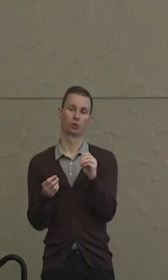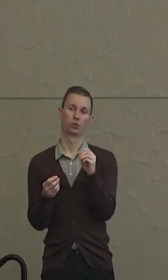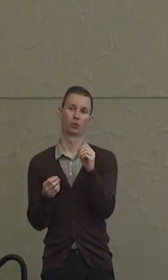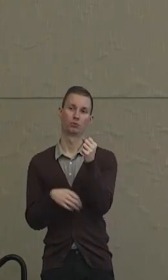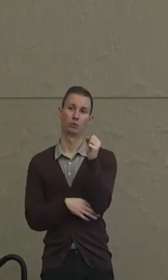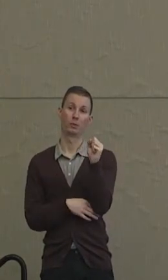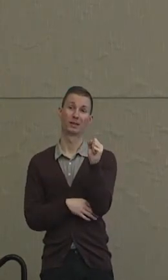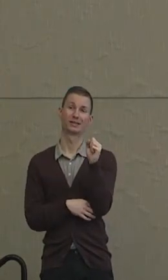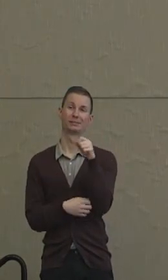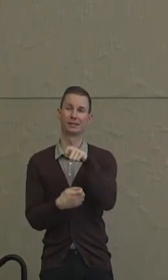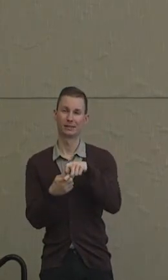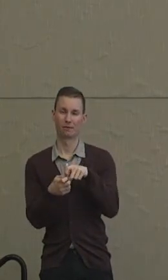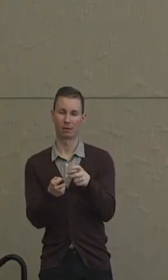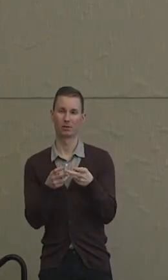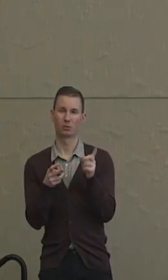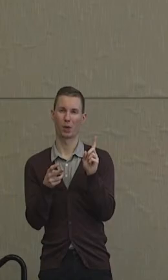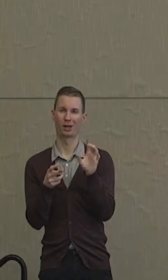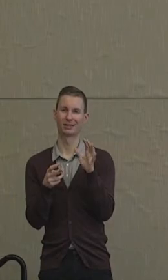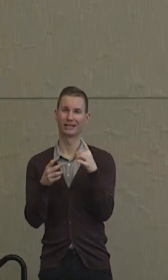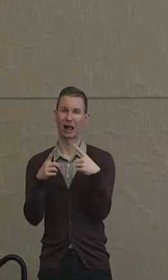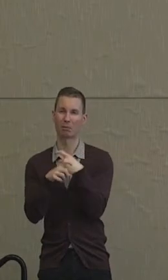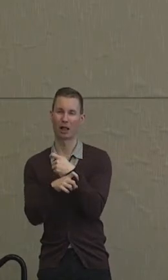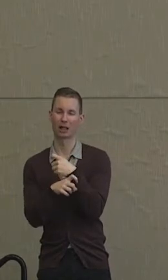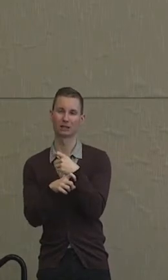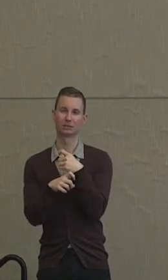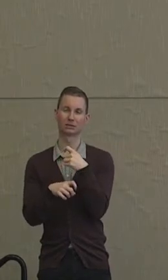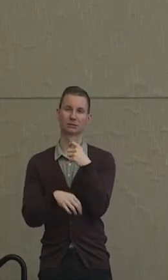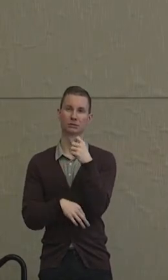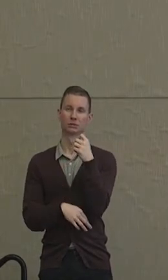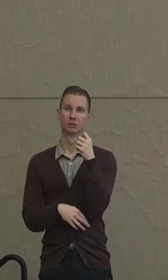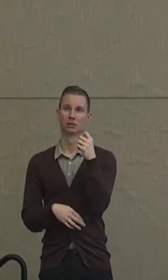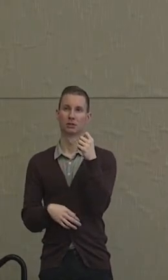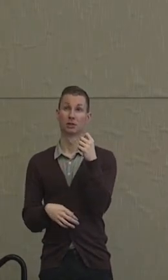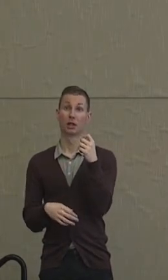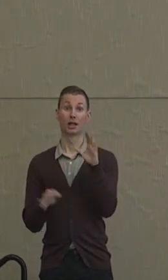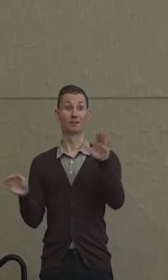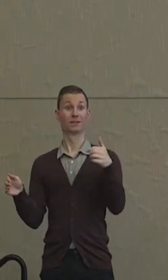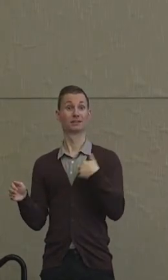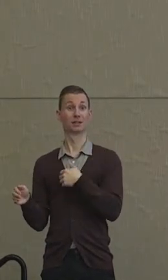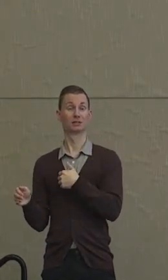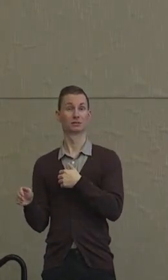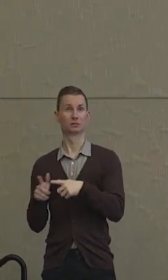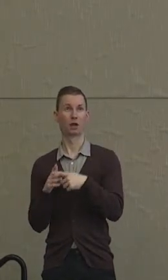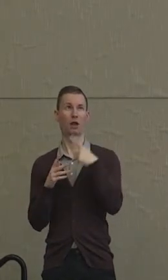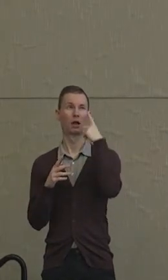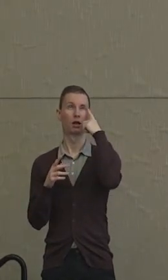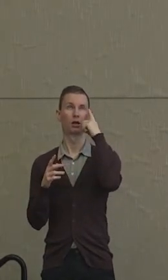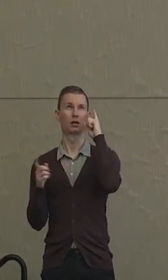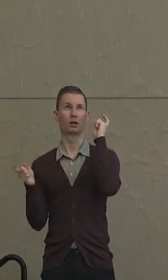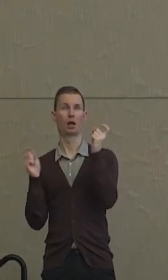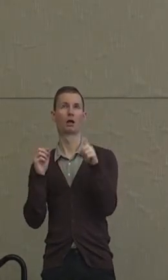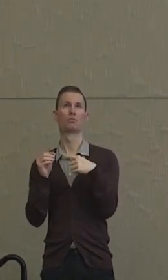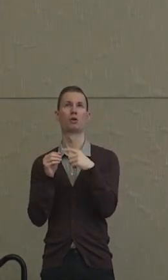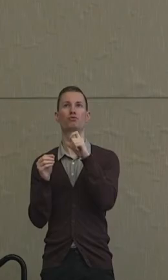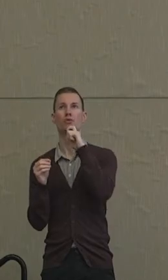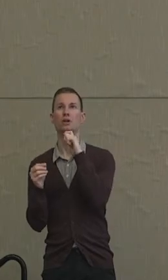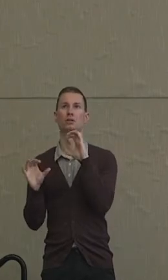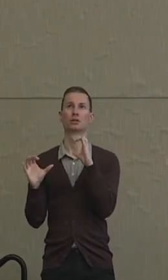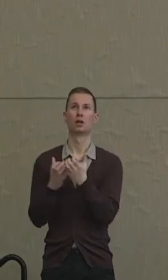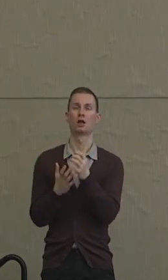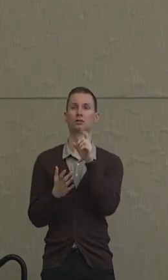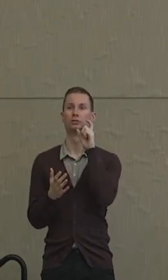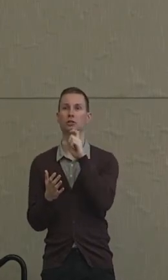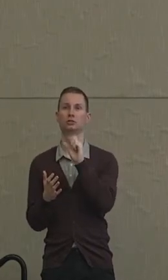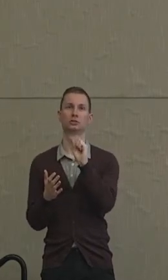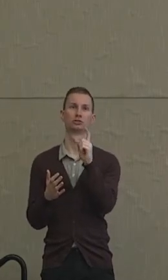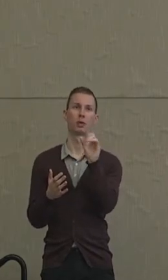places where it is a complicated movement that invites us to think differently about race, class, gender, sexuality,